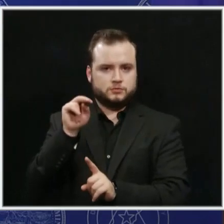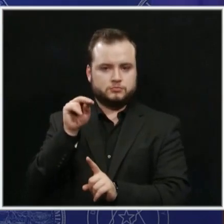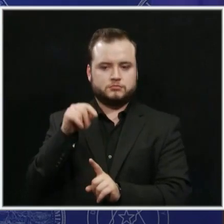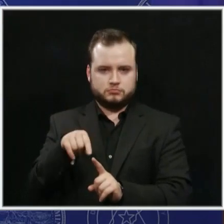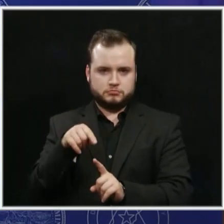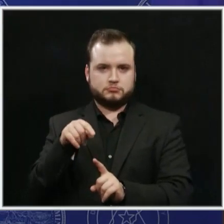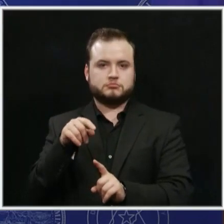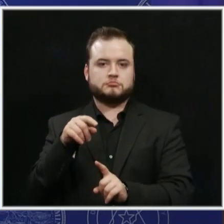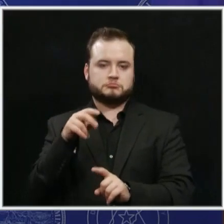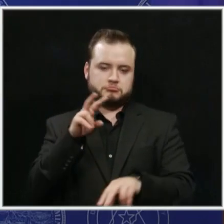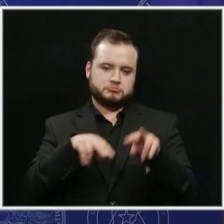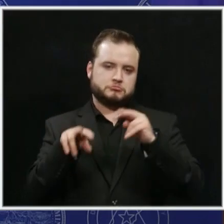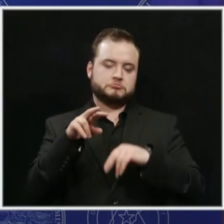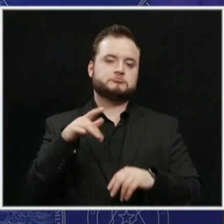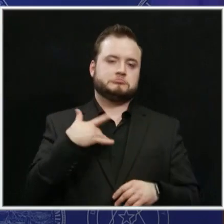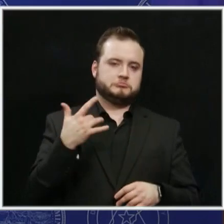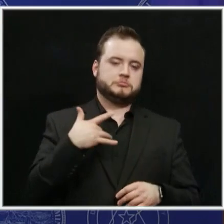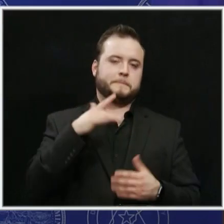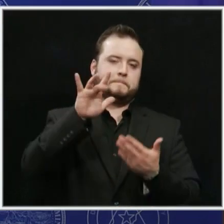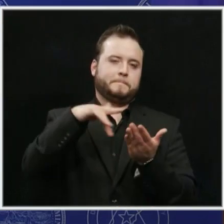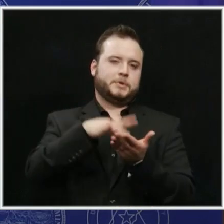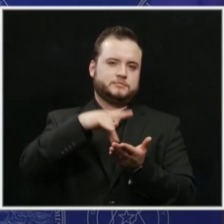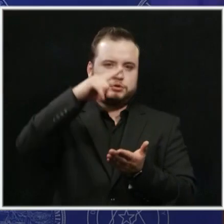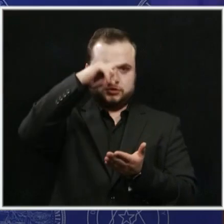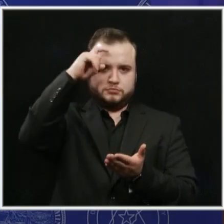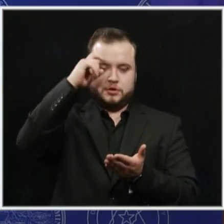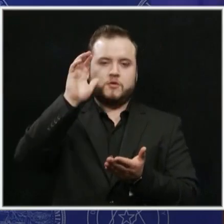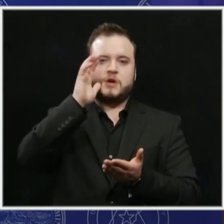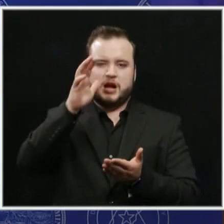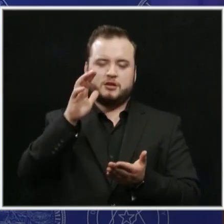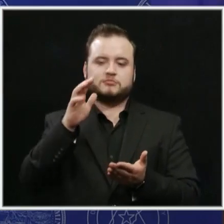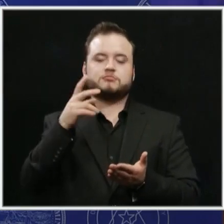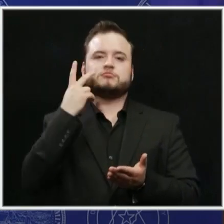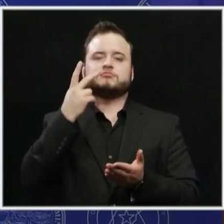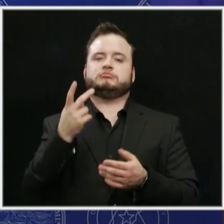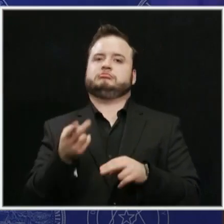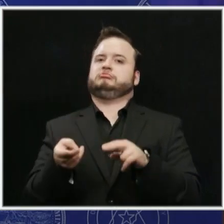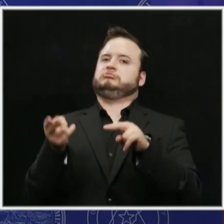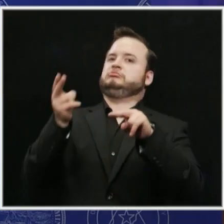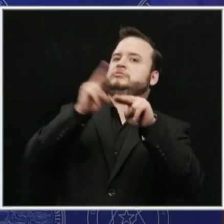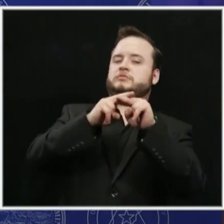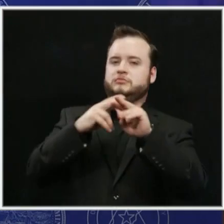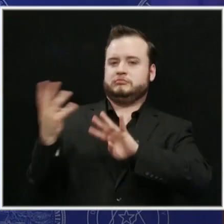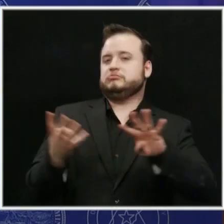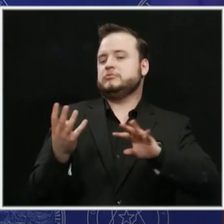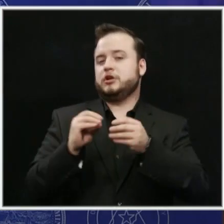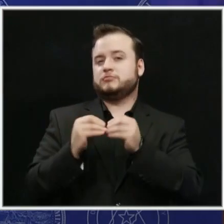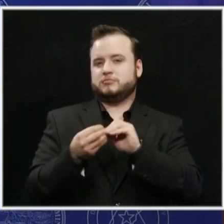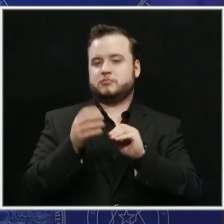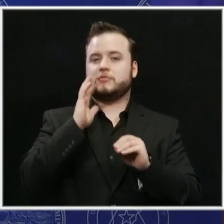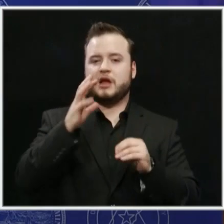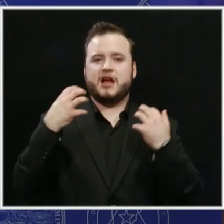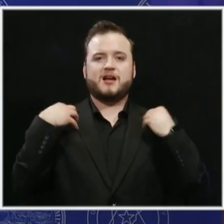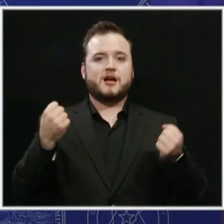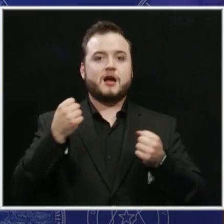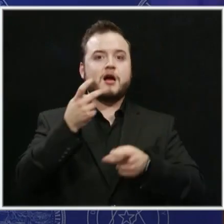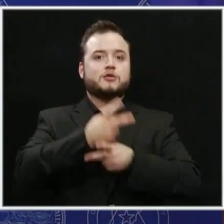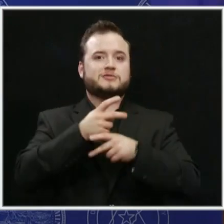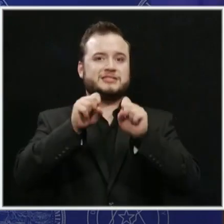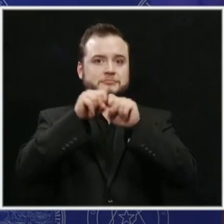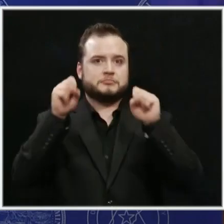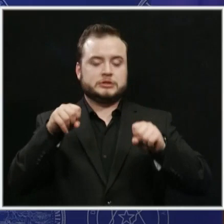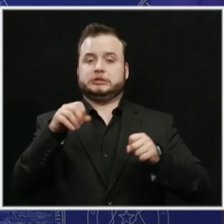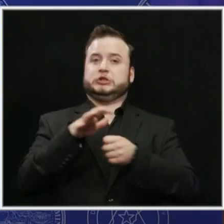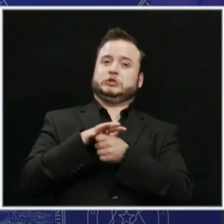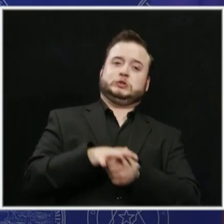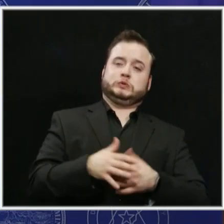that could really stress the healthcare system. As was mentioned, this has gone from being a novelty in our hospitals to being a